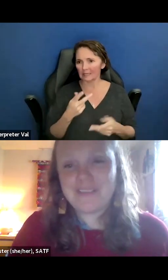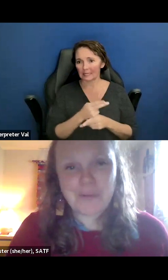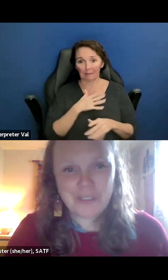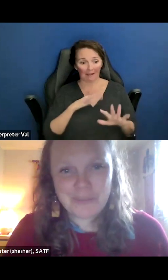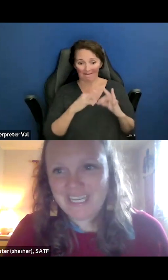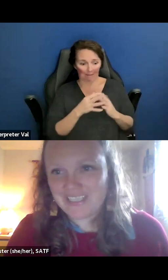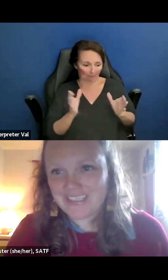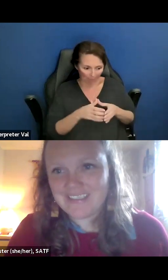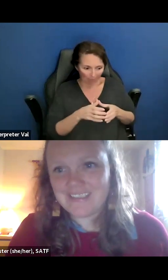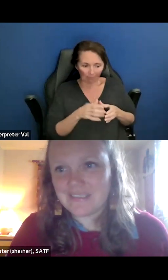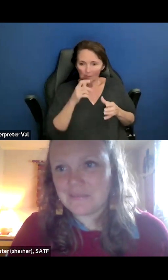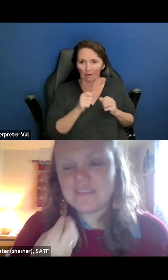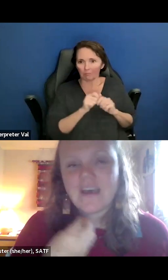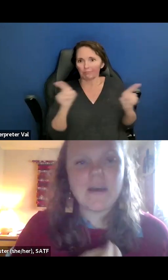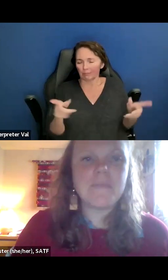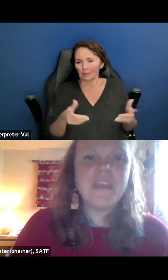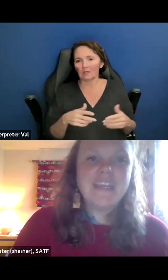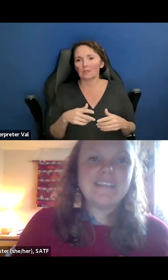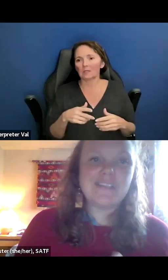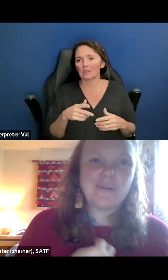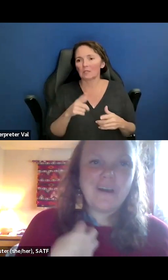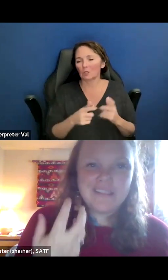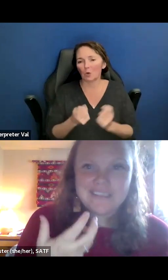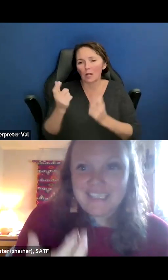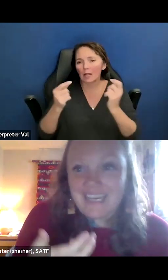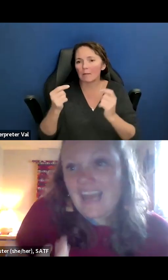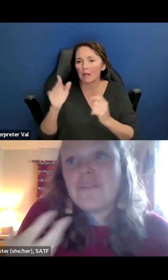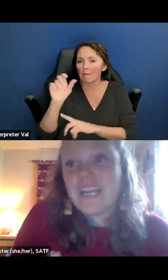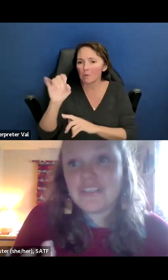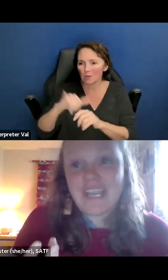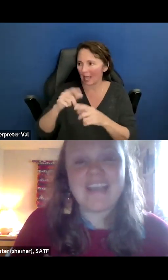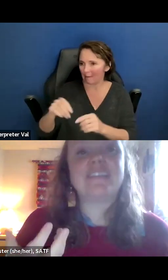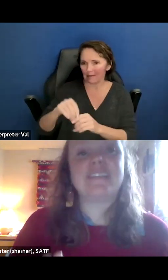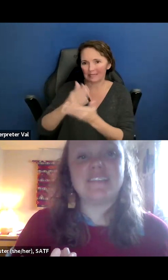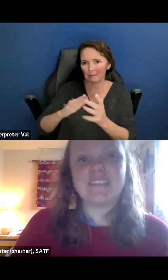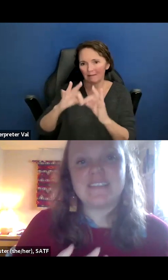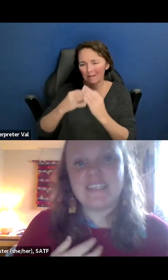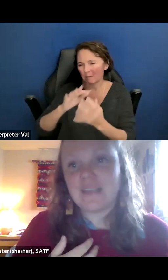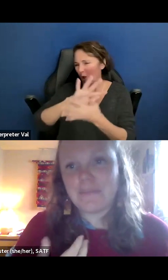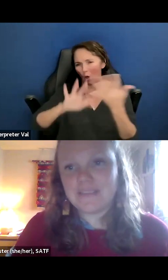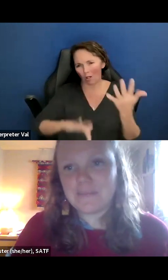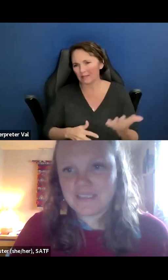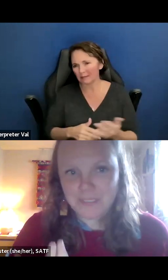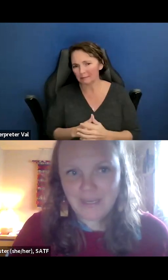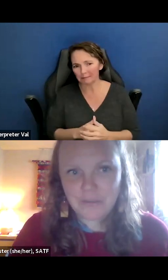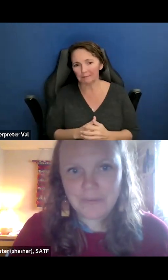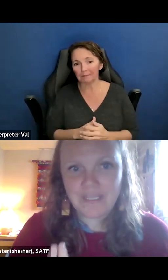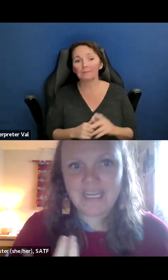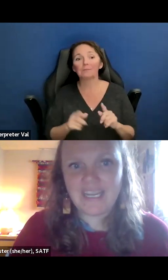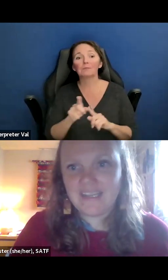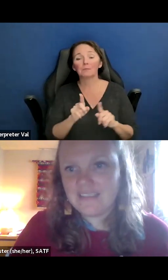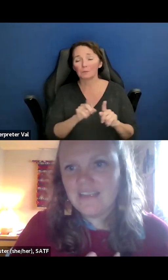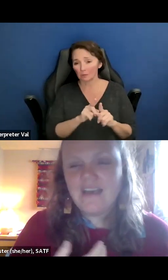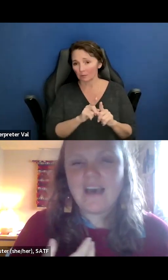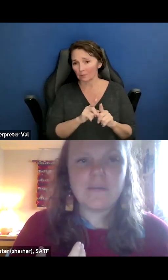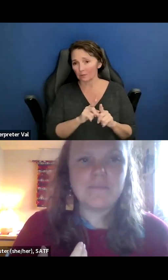our family support and protection systems. And so understanding how do I actually access these things to get the best possible help that